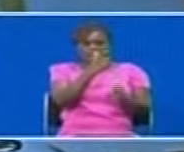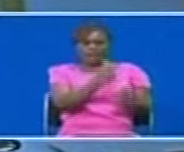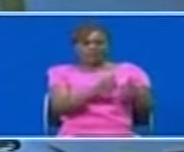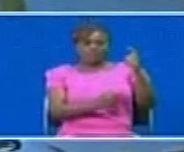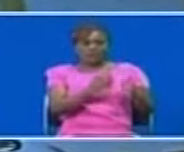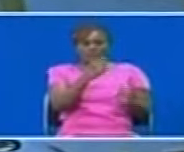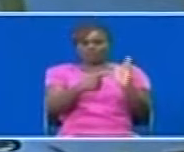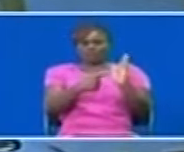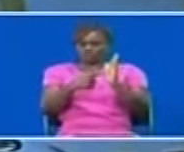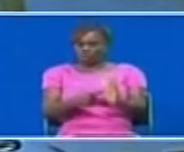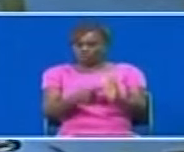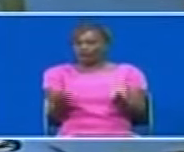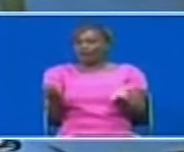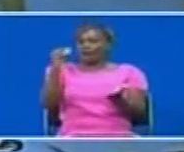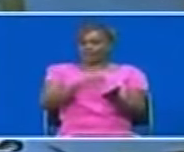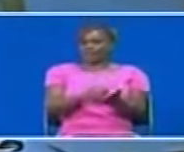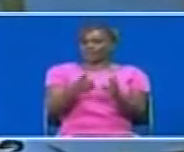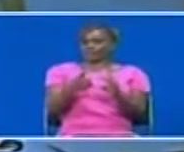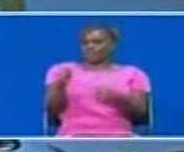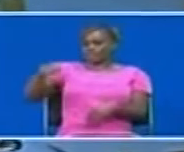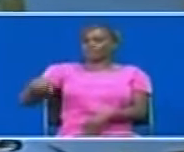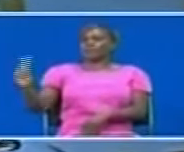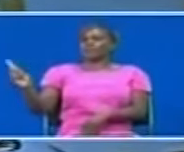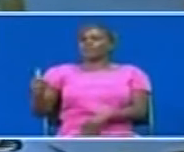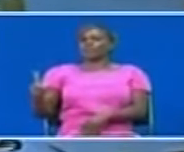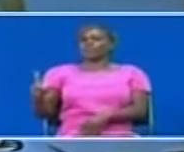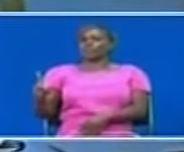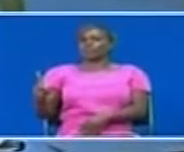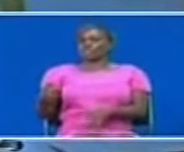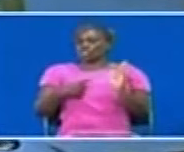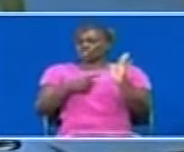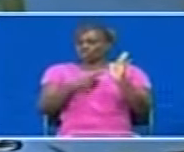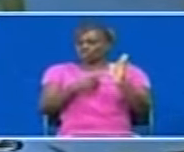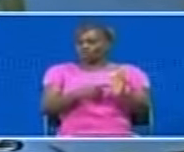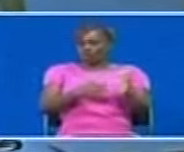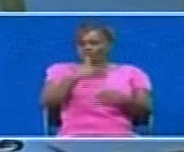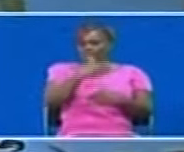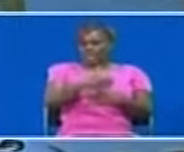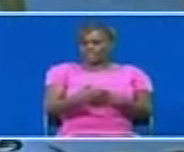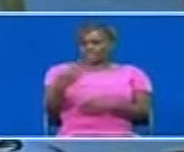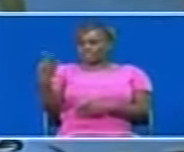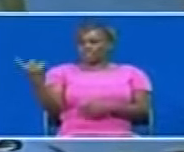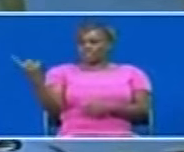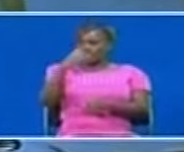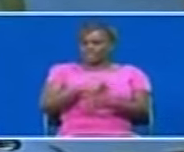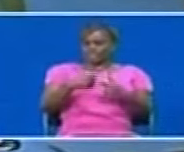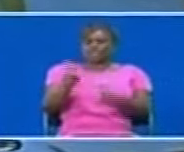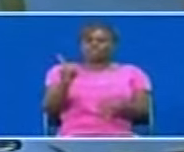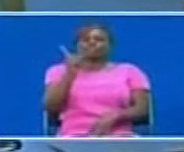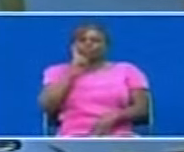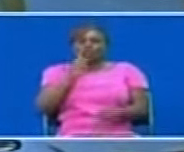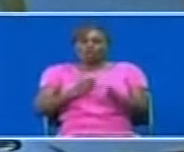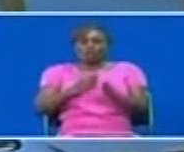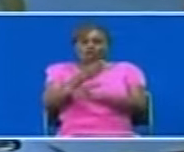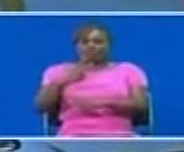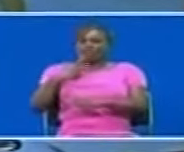and Sale is once again on in Nairobi. And the fair runs over the next 3 days, starting tomorrow, with over 100